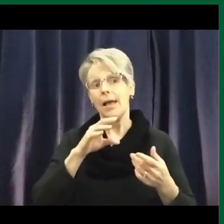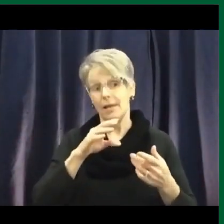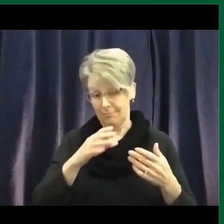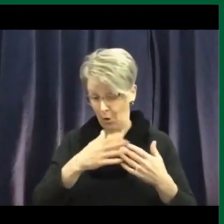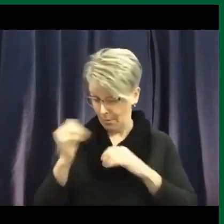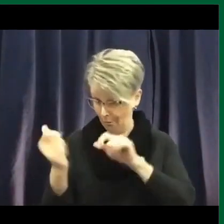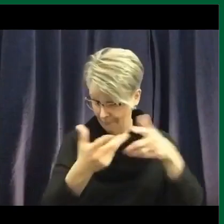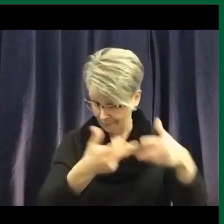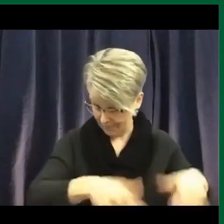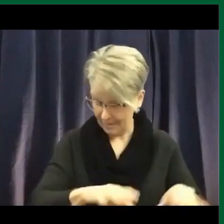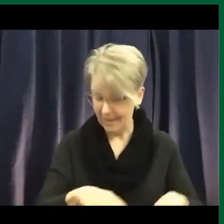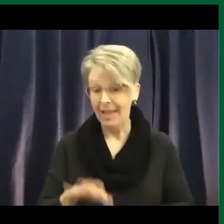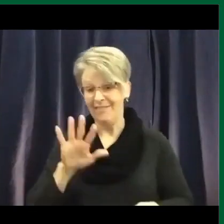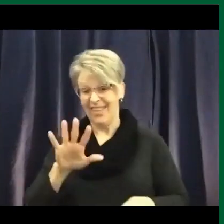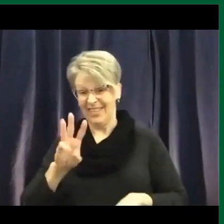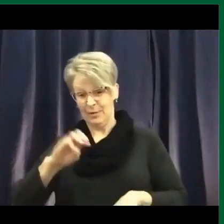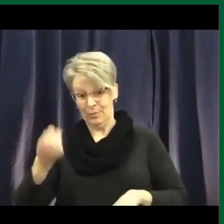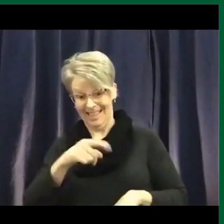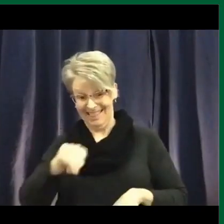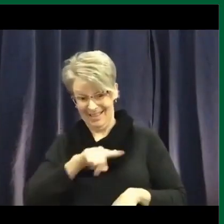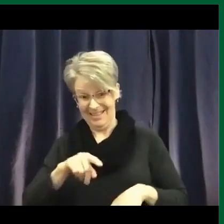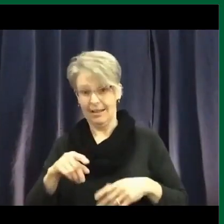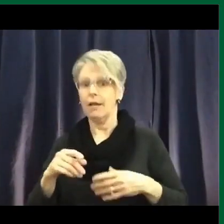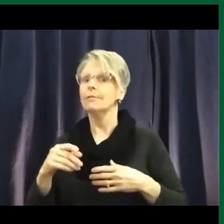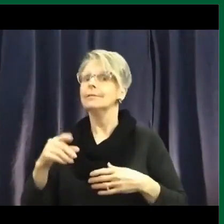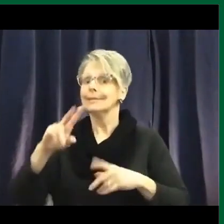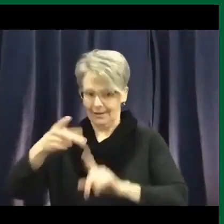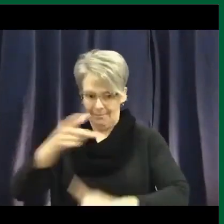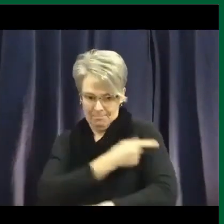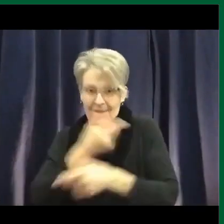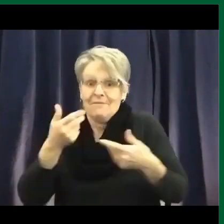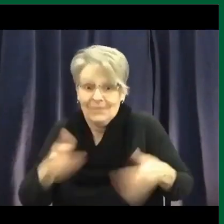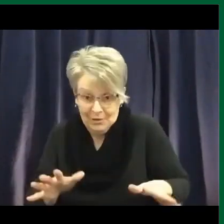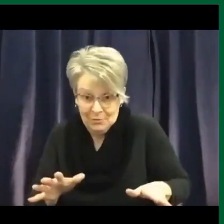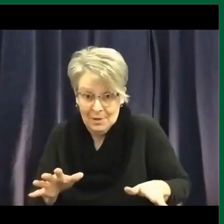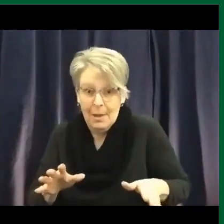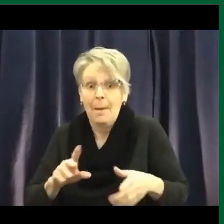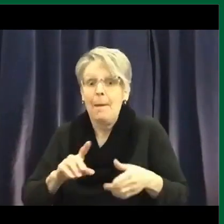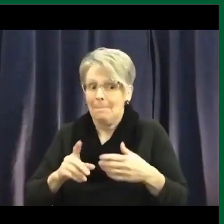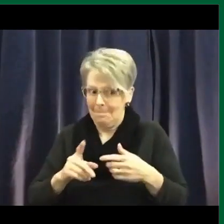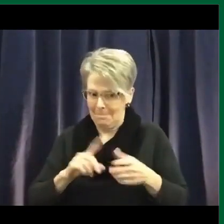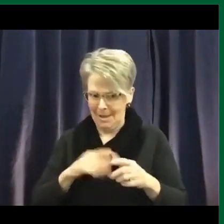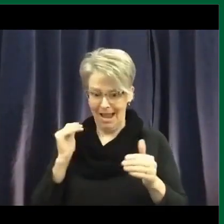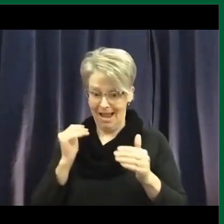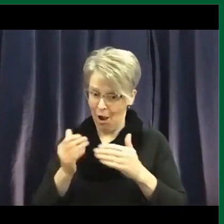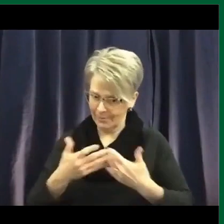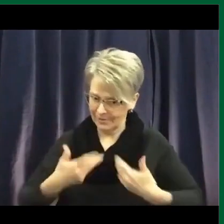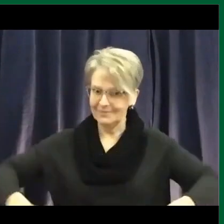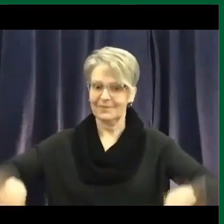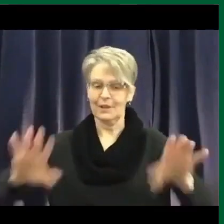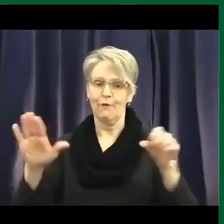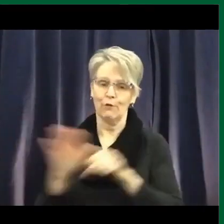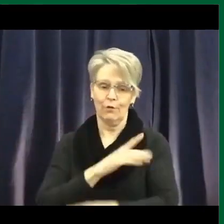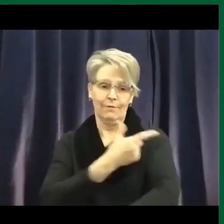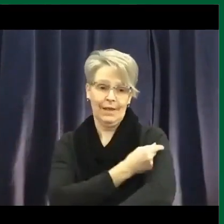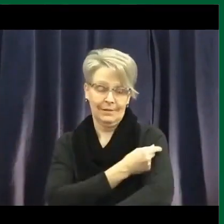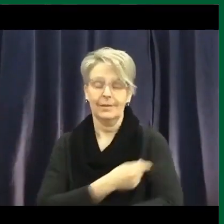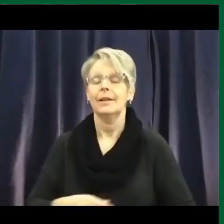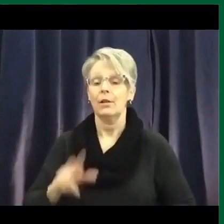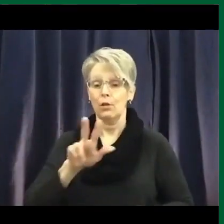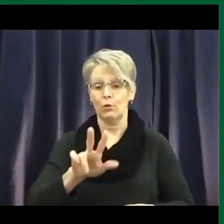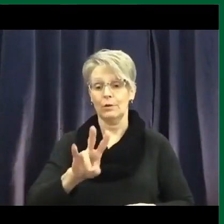56% of those residents have now received their second dose as well, and would be considered fully vaccinated. About 37% of all